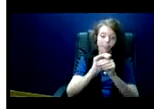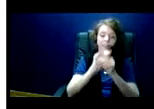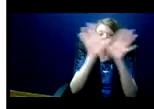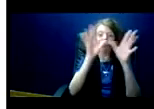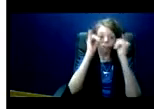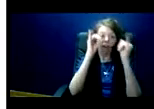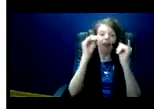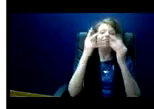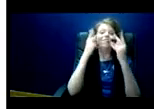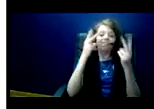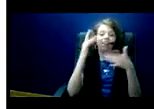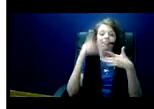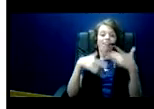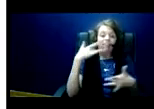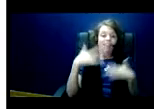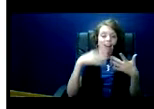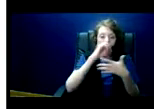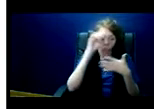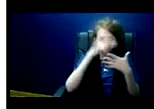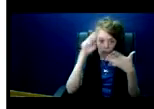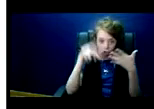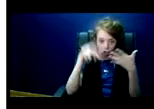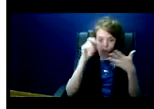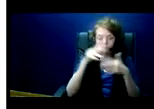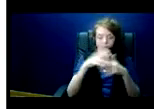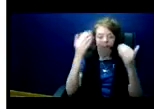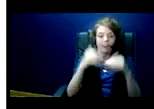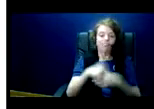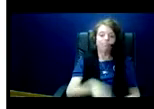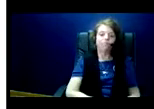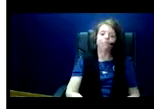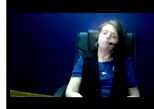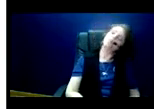see an exciting result when it came back. We can go to the next slide, Susan.